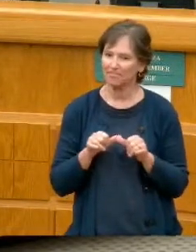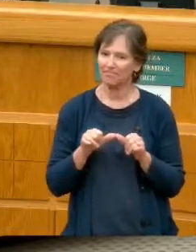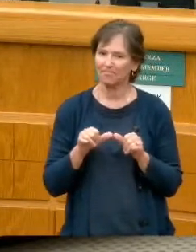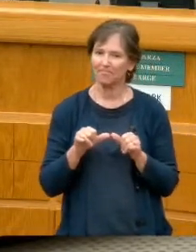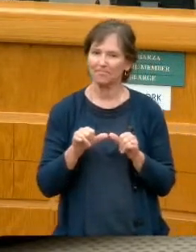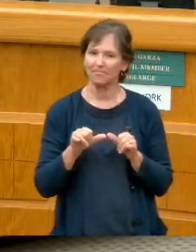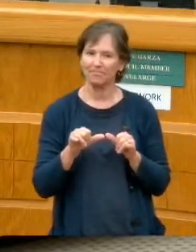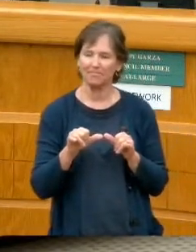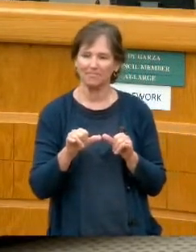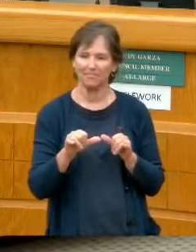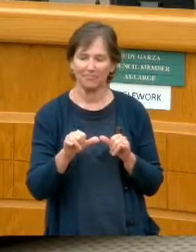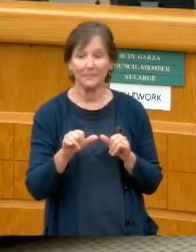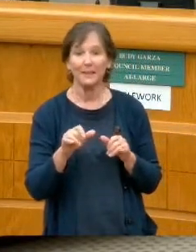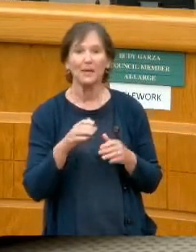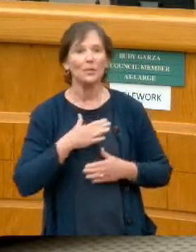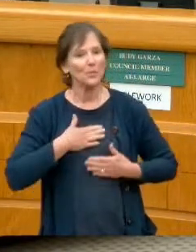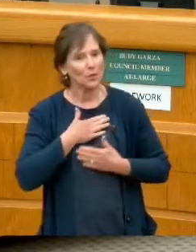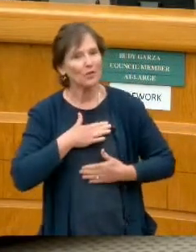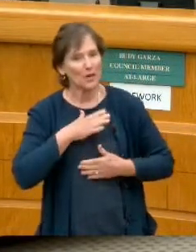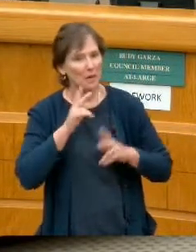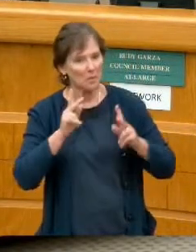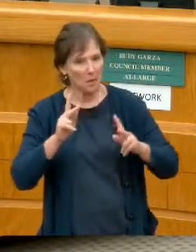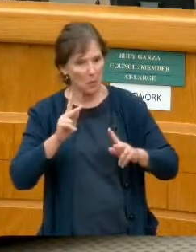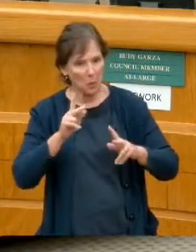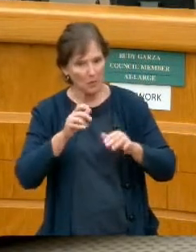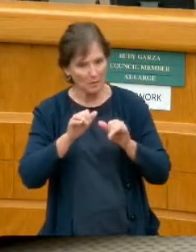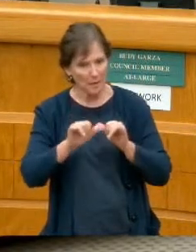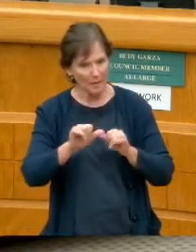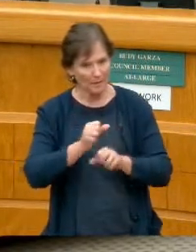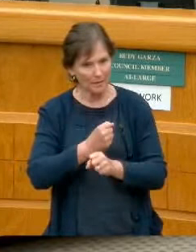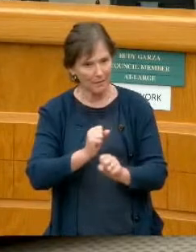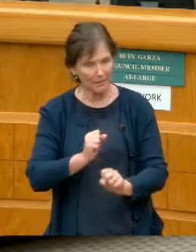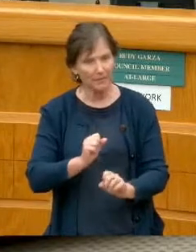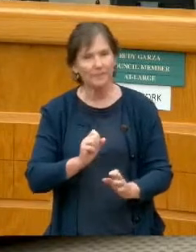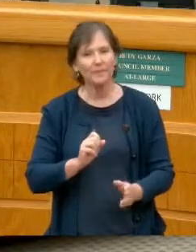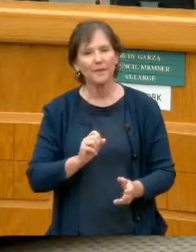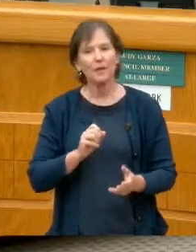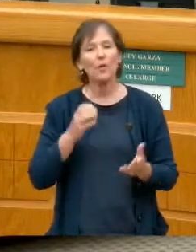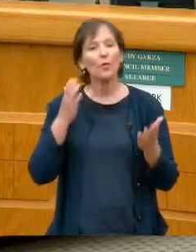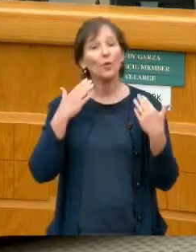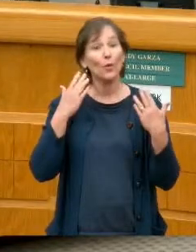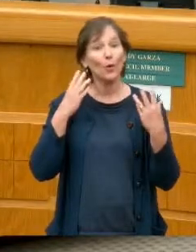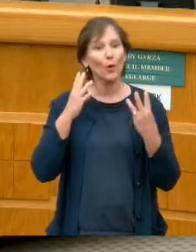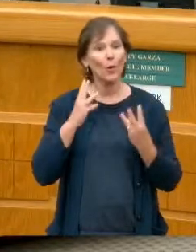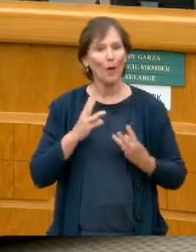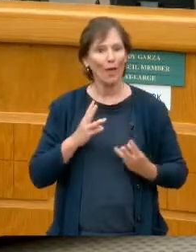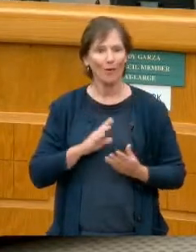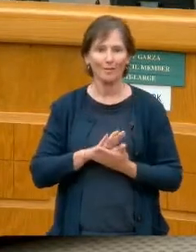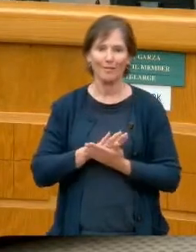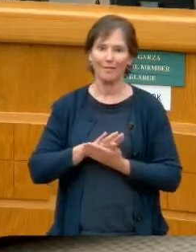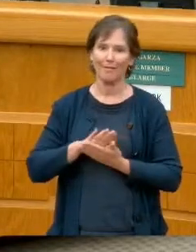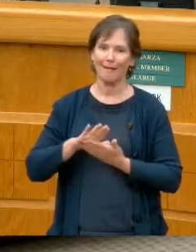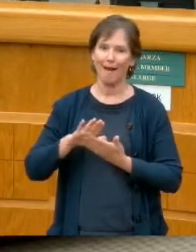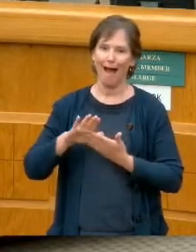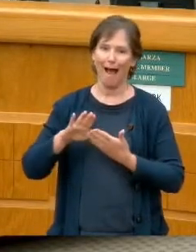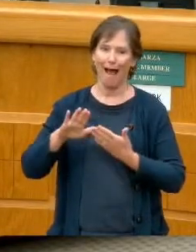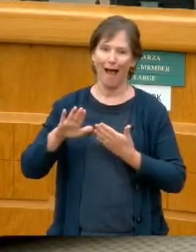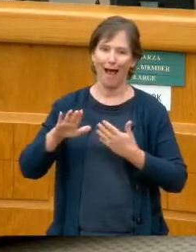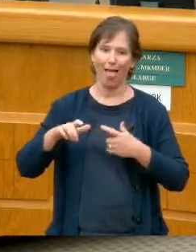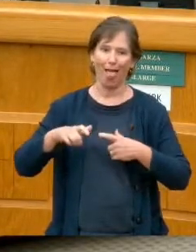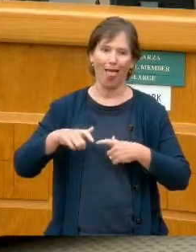that. And so the cool weather is a very nice break in the heat that we've had, and we appreciate that